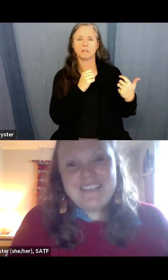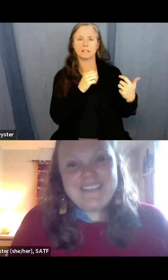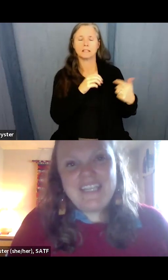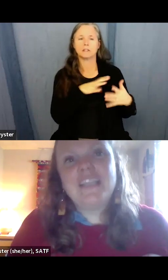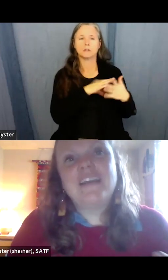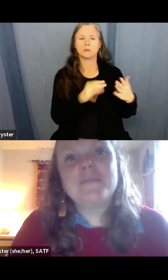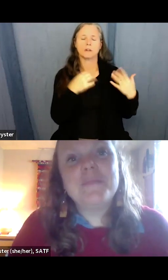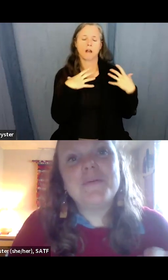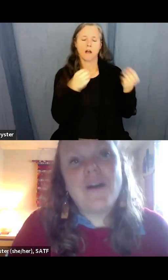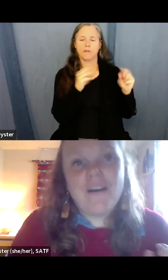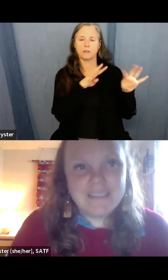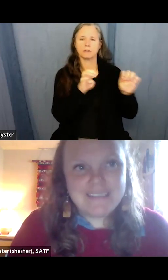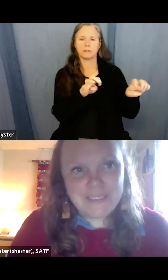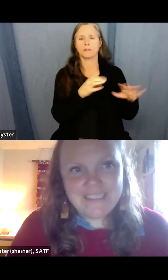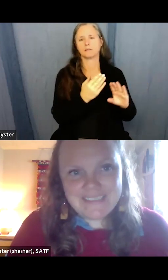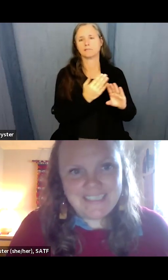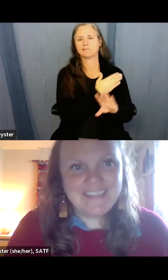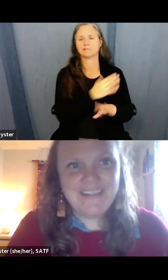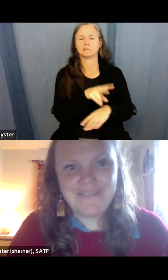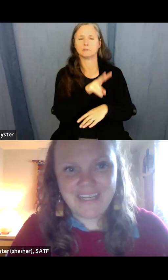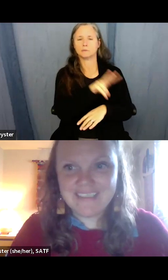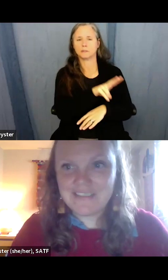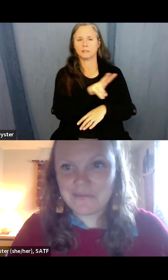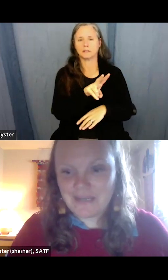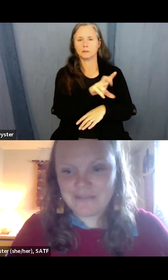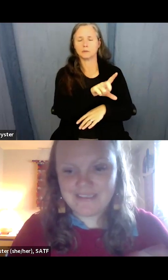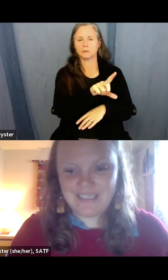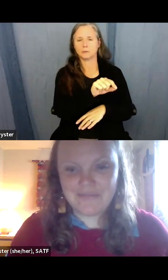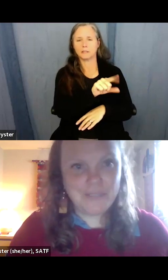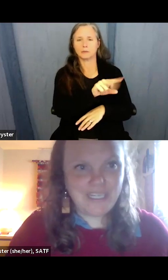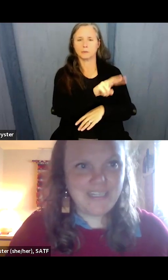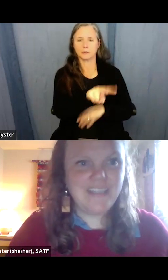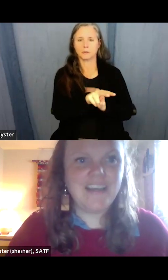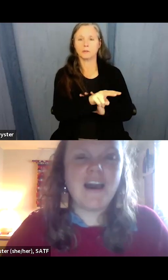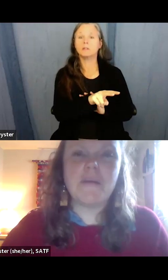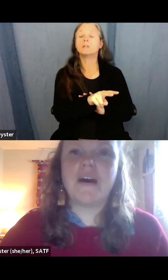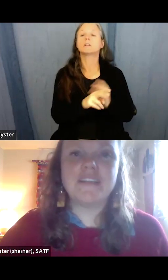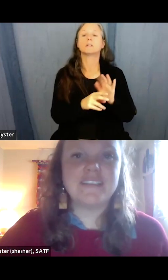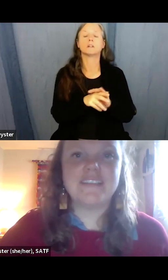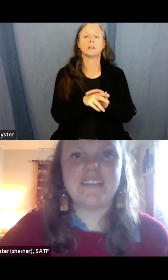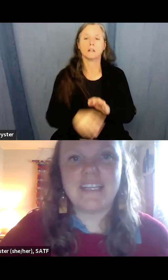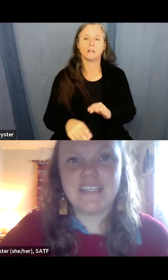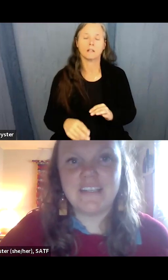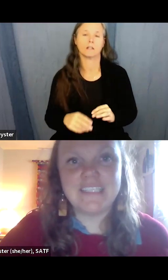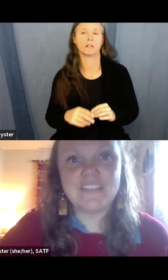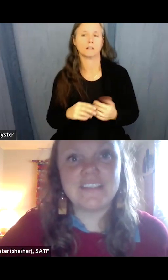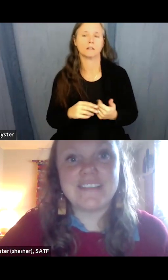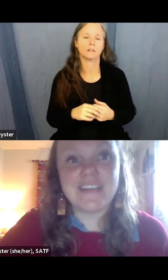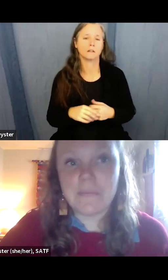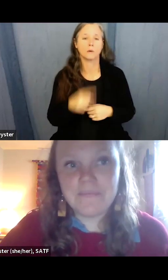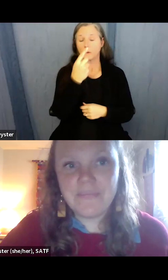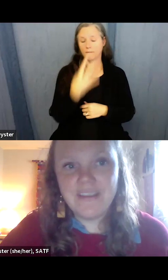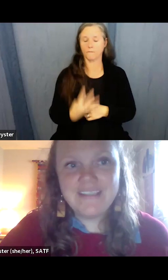And as I just said, young people are experiencing violence throughout the state of Oregon. On the slide here is